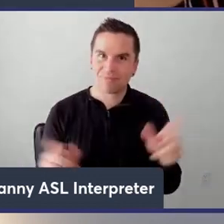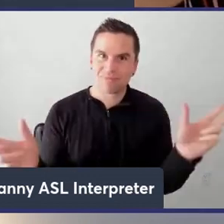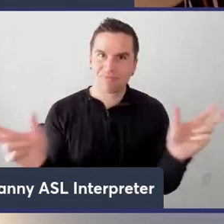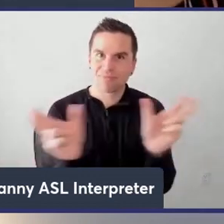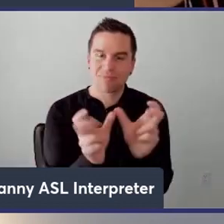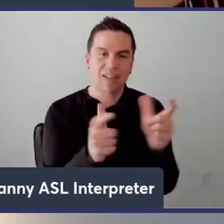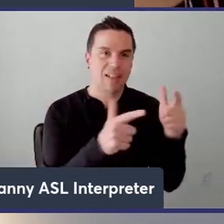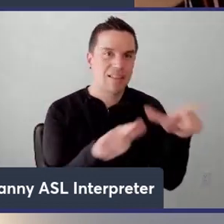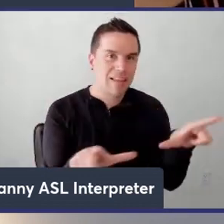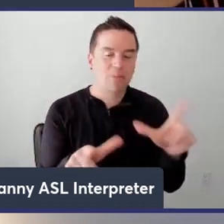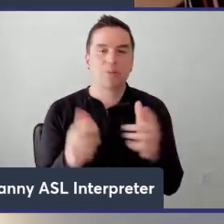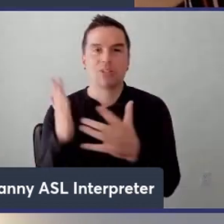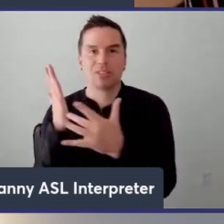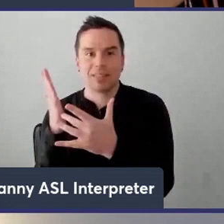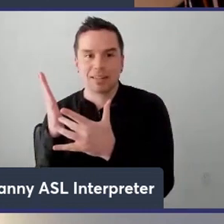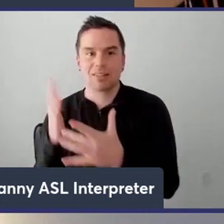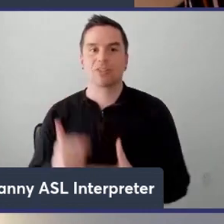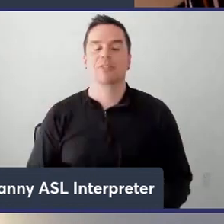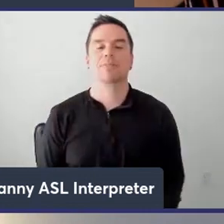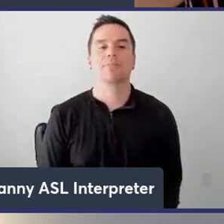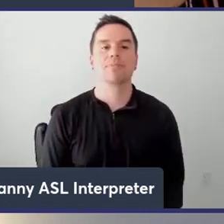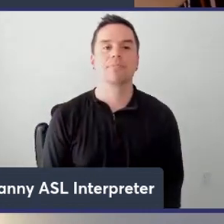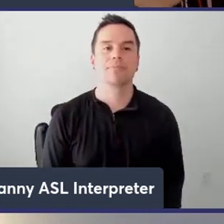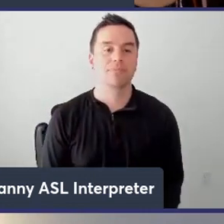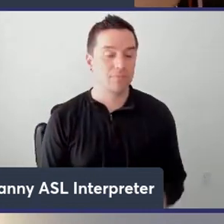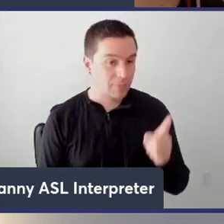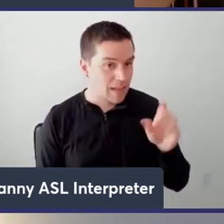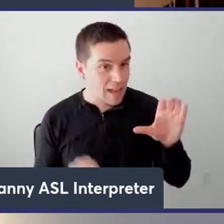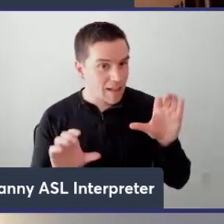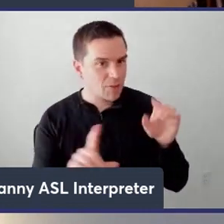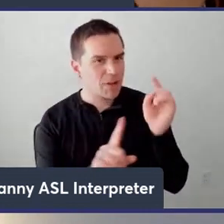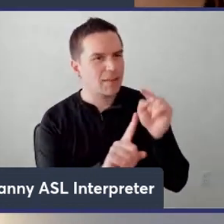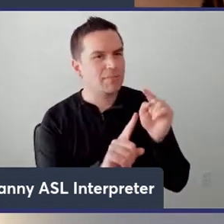you done the Gutenberg, right? Putting yeah, you did.